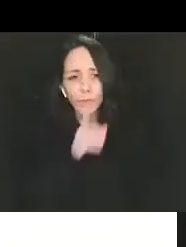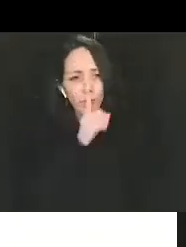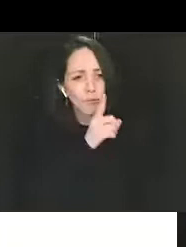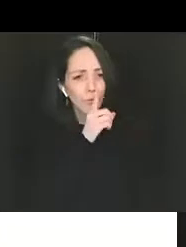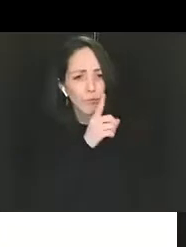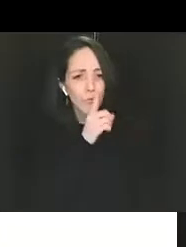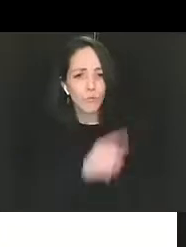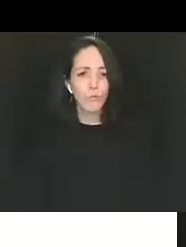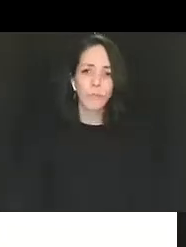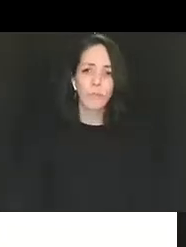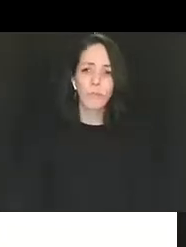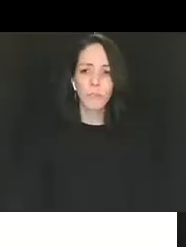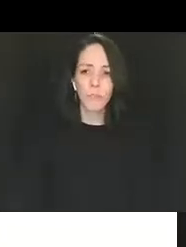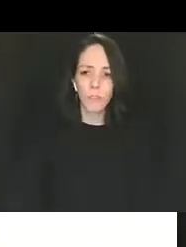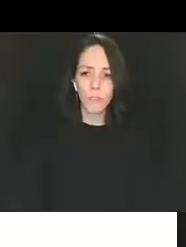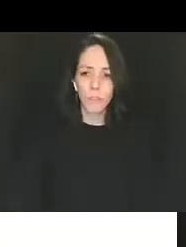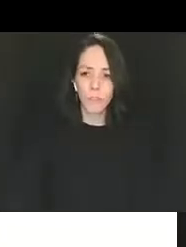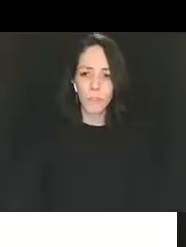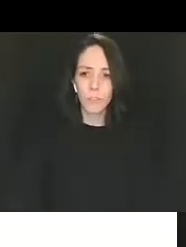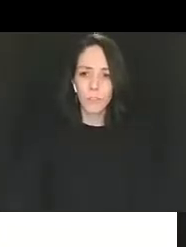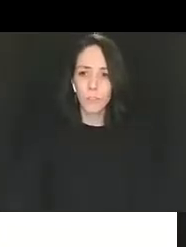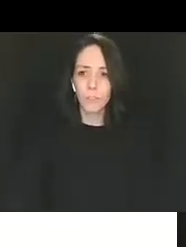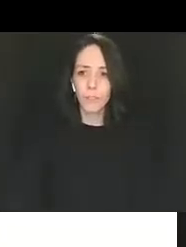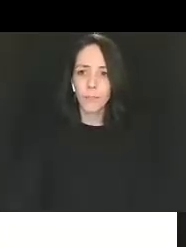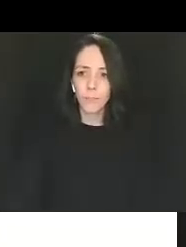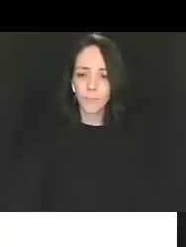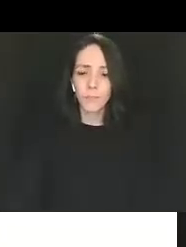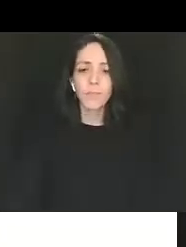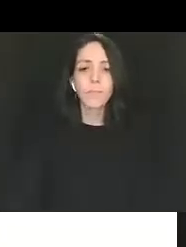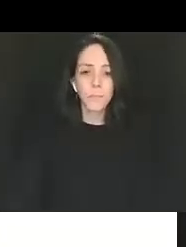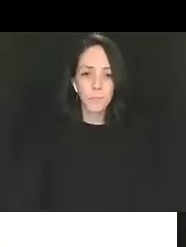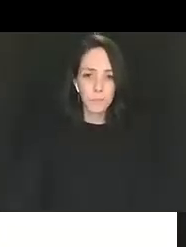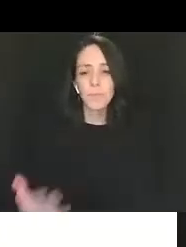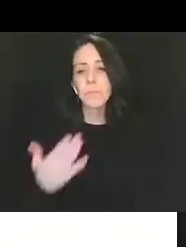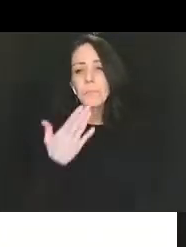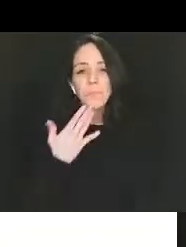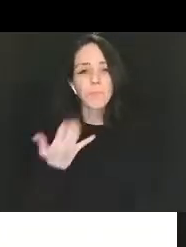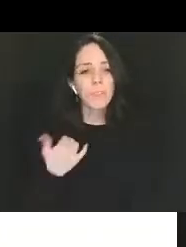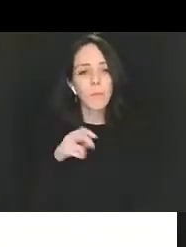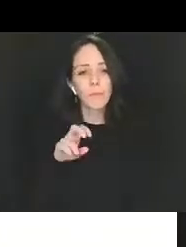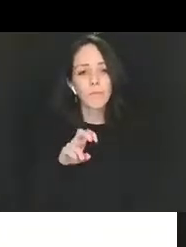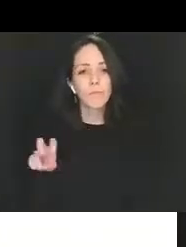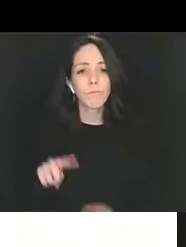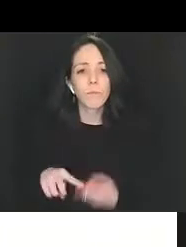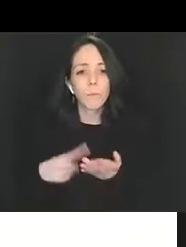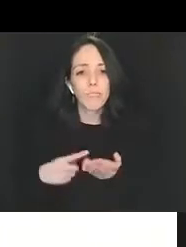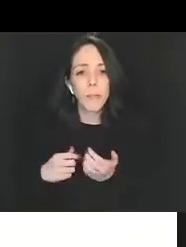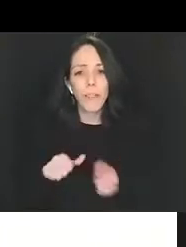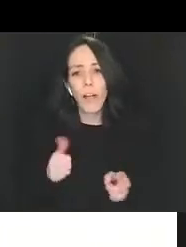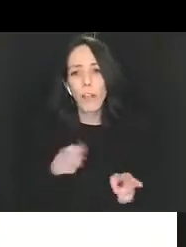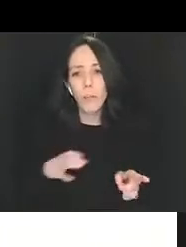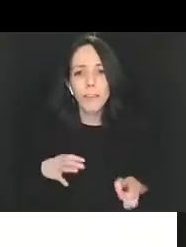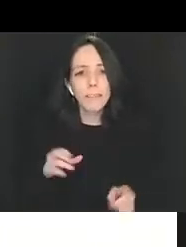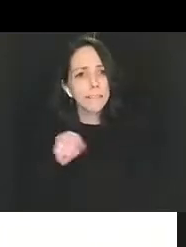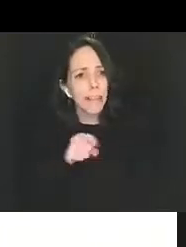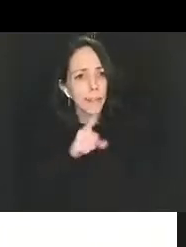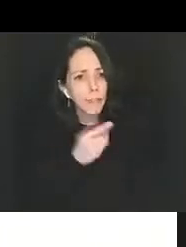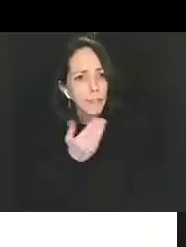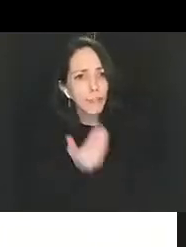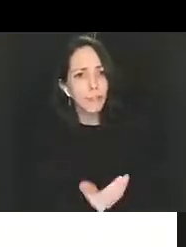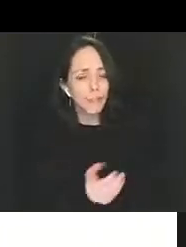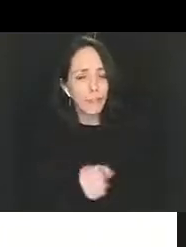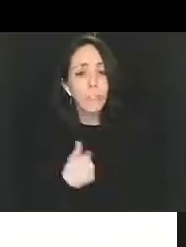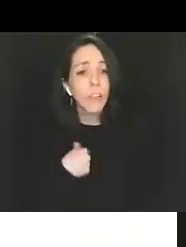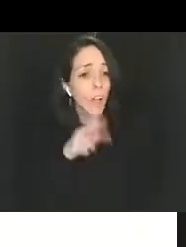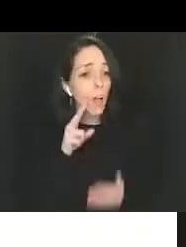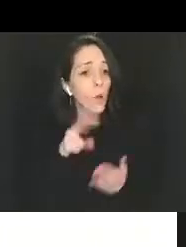absolutely. Thank you. So I probably will be leaving this room and going and talking to another commissioner. Yeah, you should do that. And by the way, I read